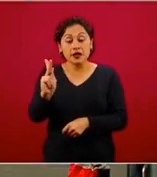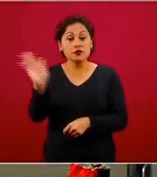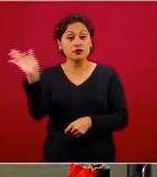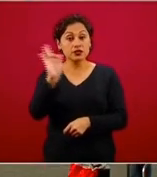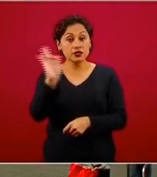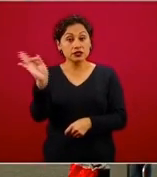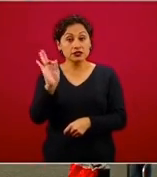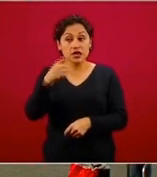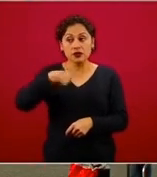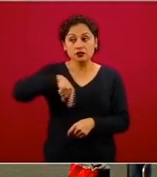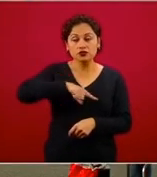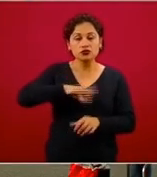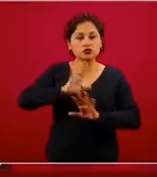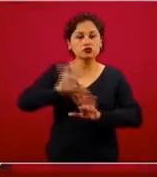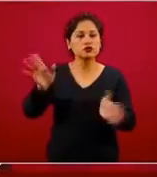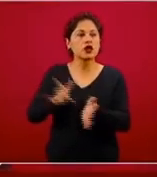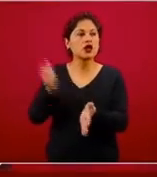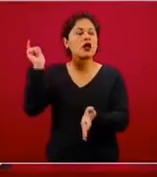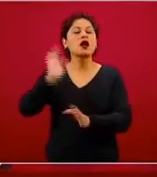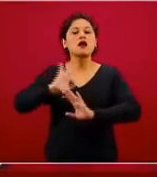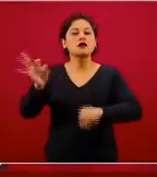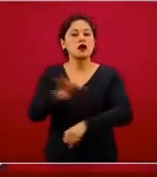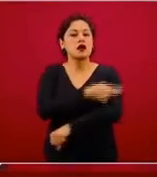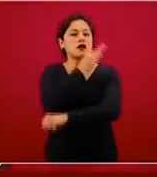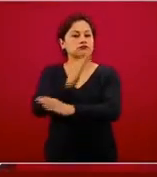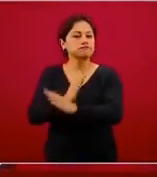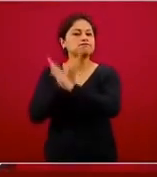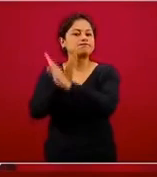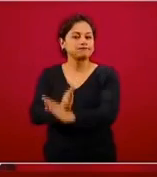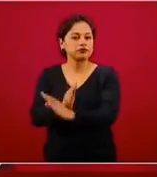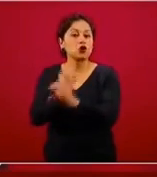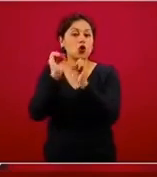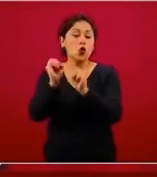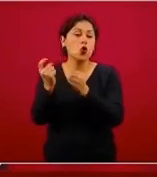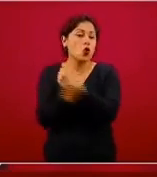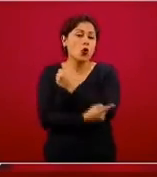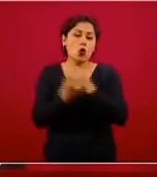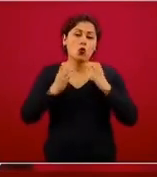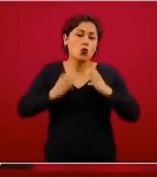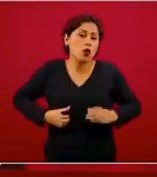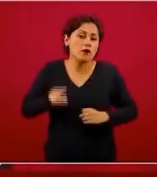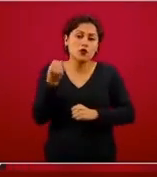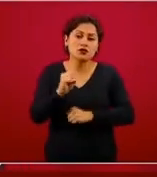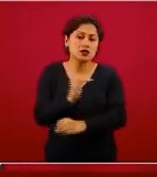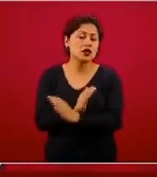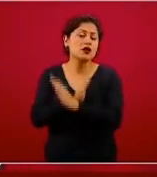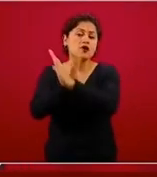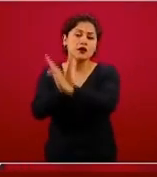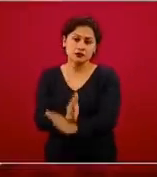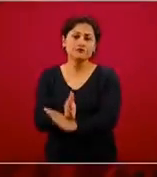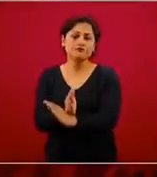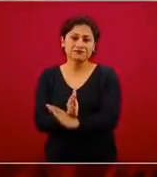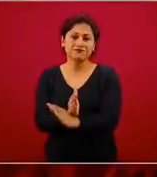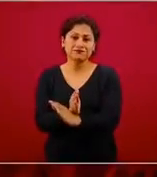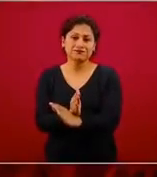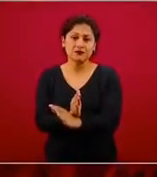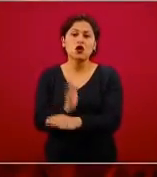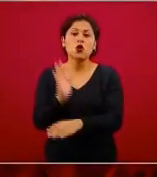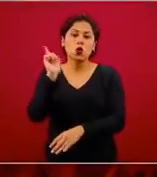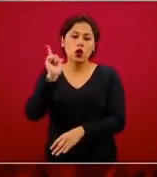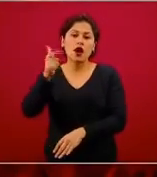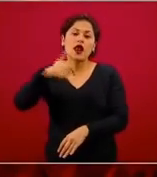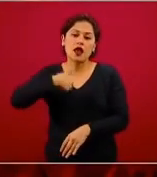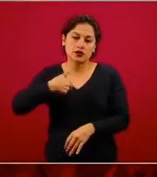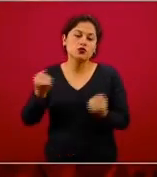these no people who is sabemos, pues protected. We podemos don't tener know, anticuerpos y but salir we could have avantes de eso y antibodies nos va a and agarrar la still influenza go forward o and una be influenza